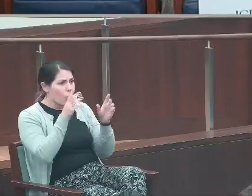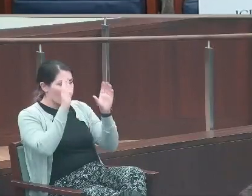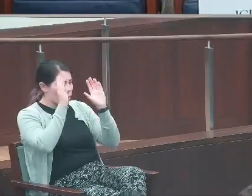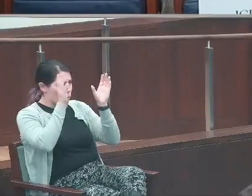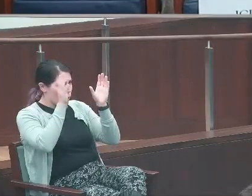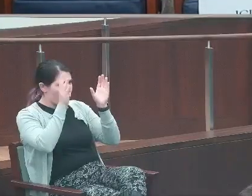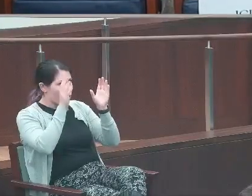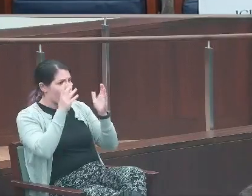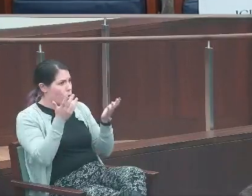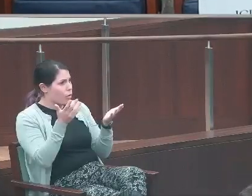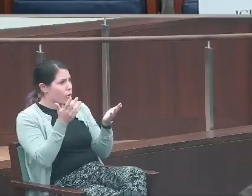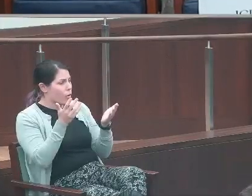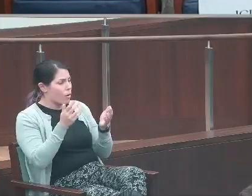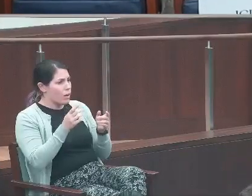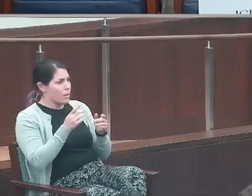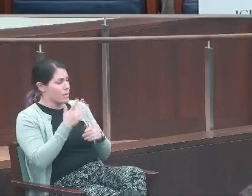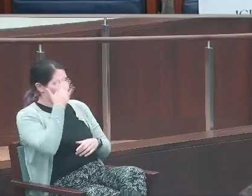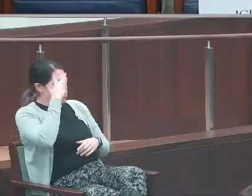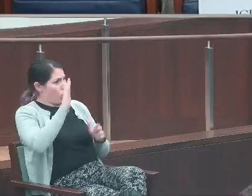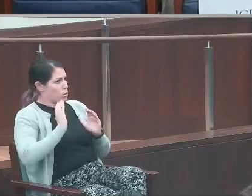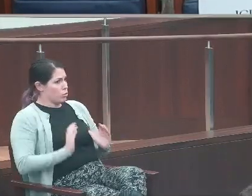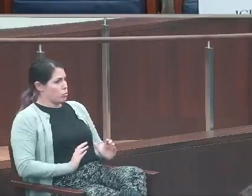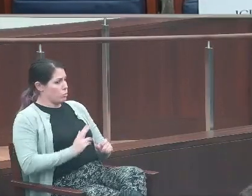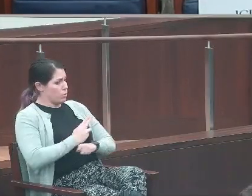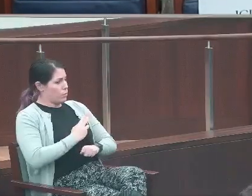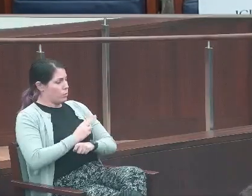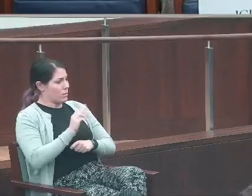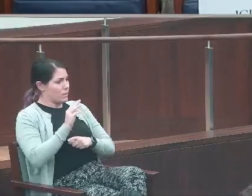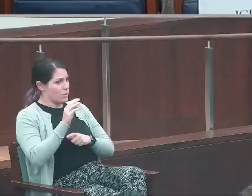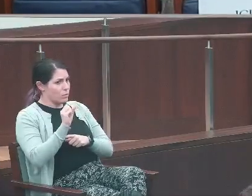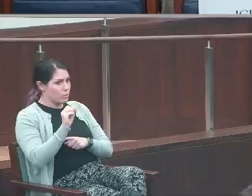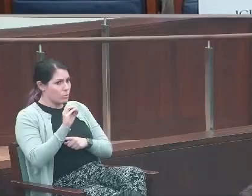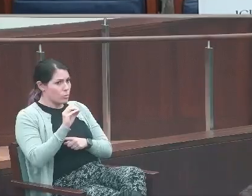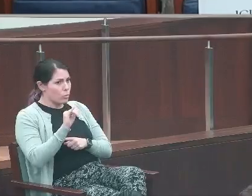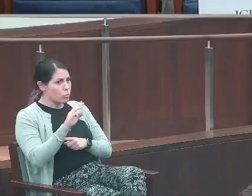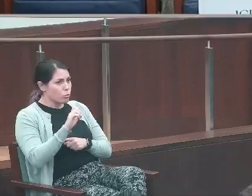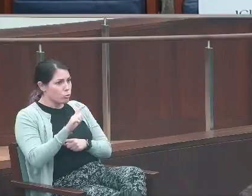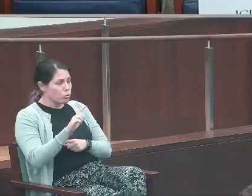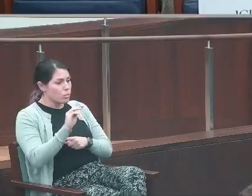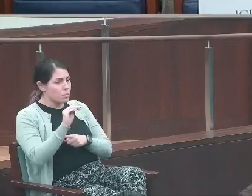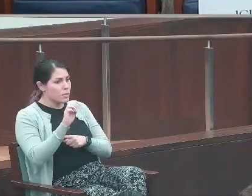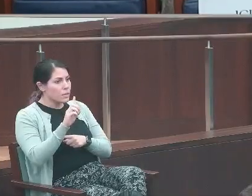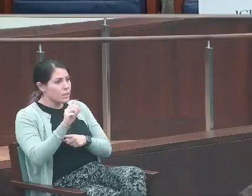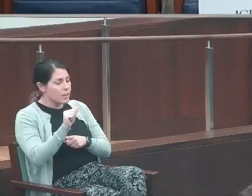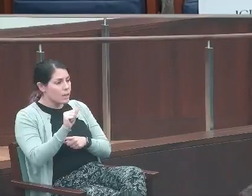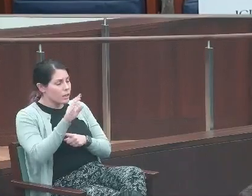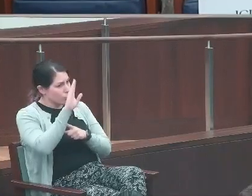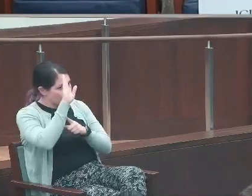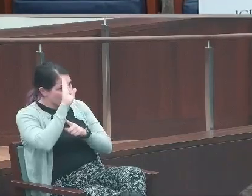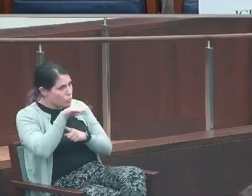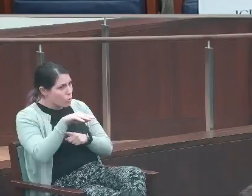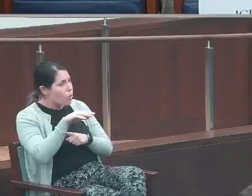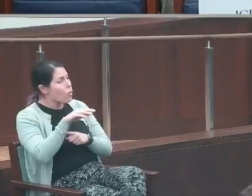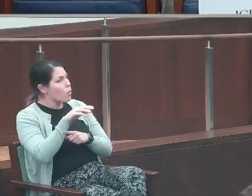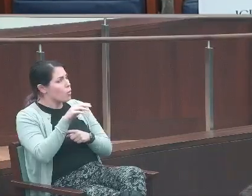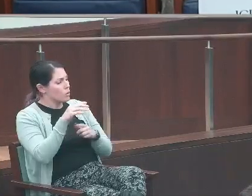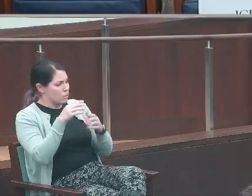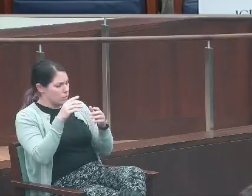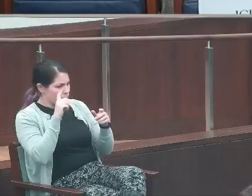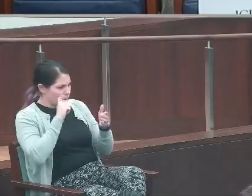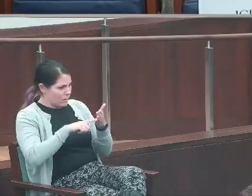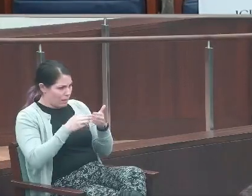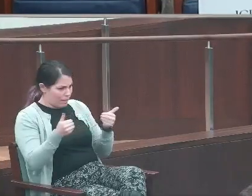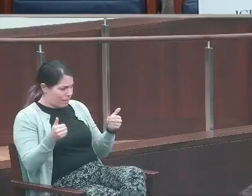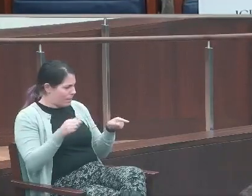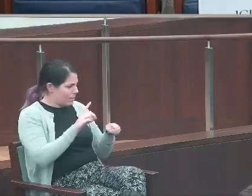discerning consumers of social media and of this broader ecosystem in which we know this dis and misinformation has become so pervasive. And